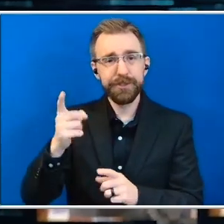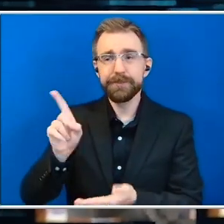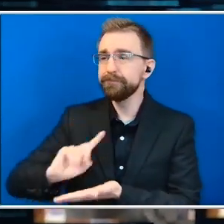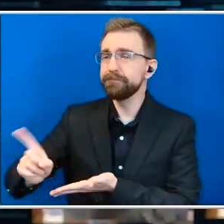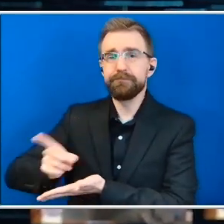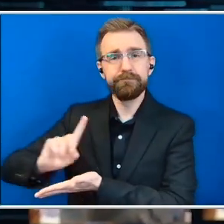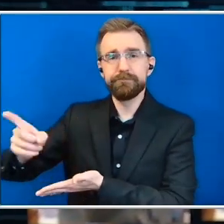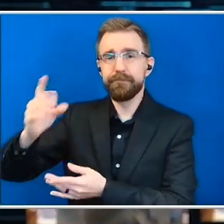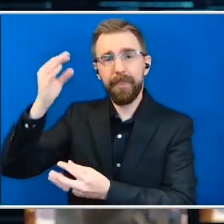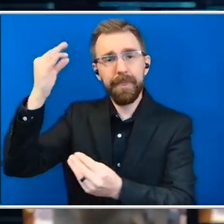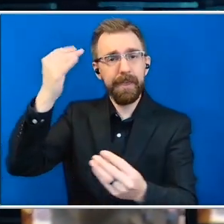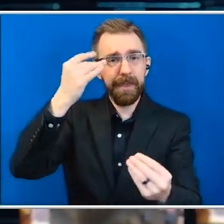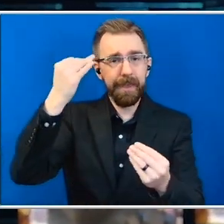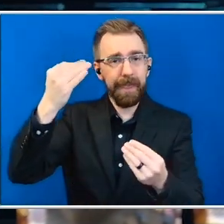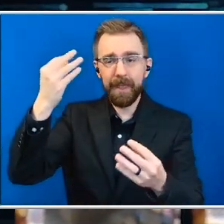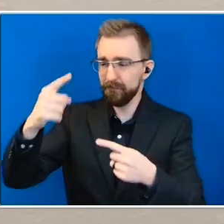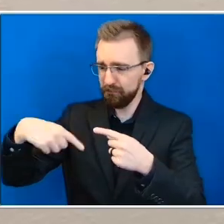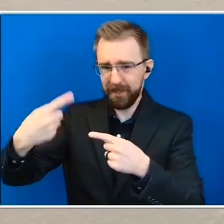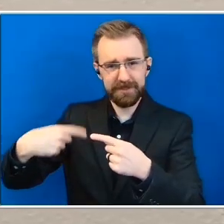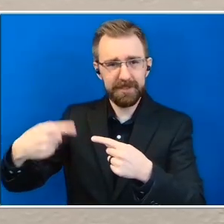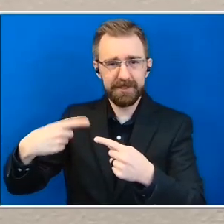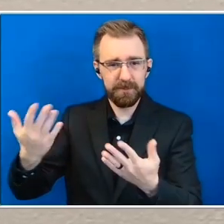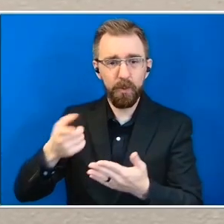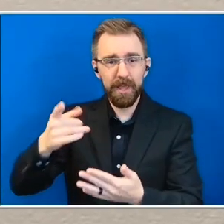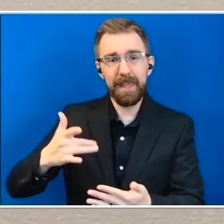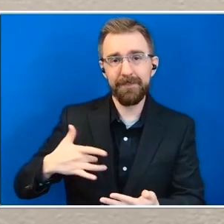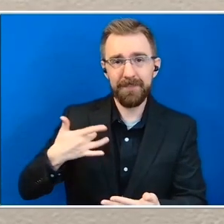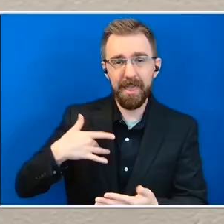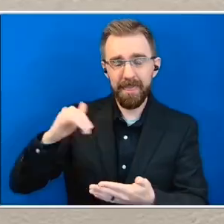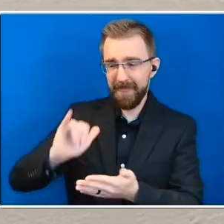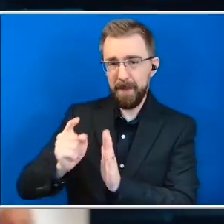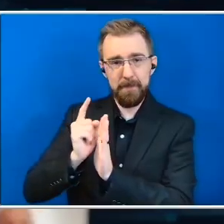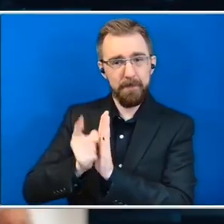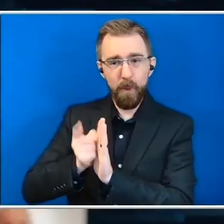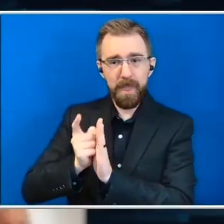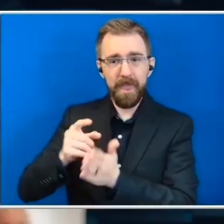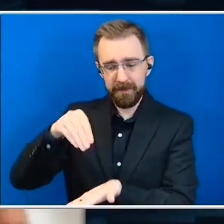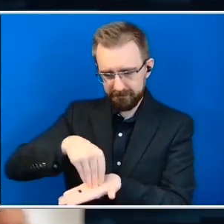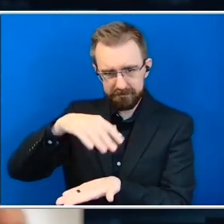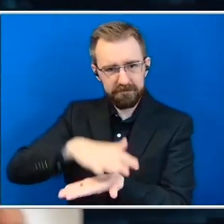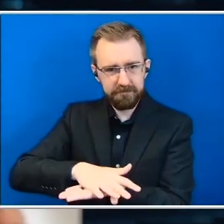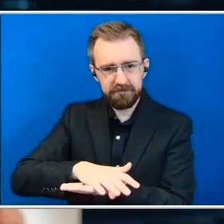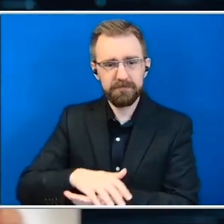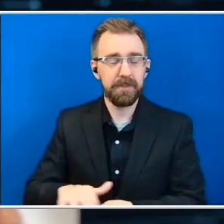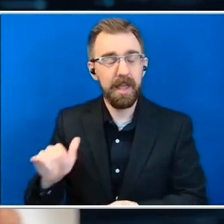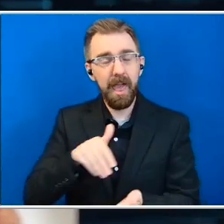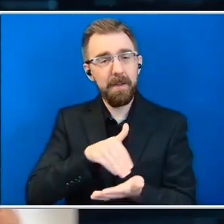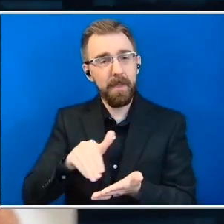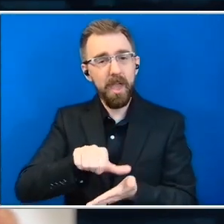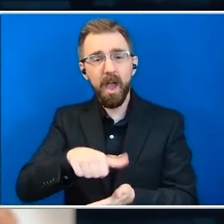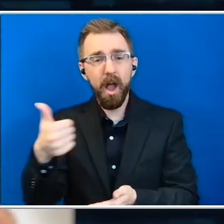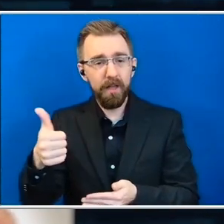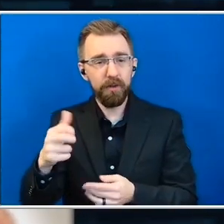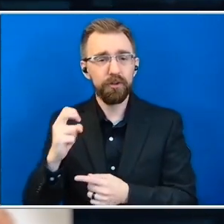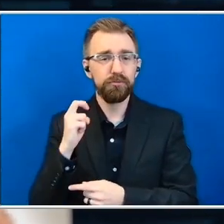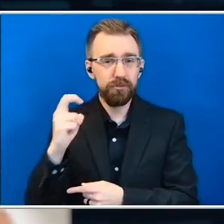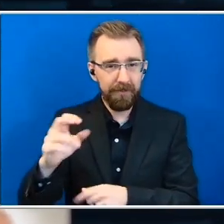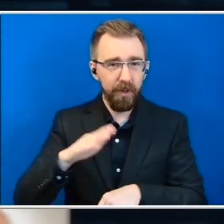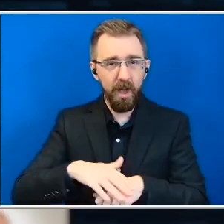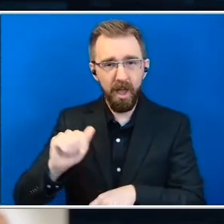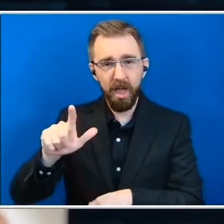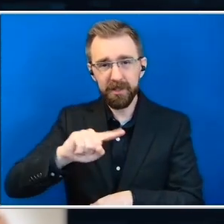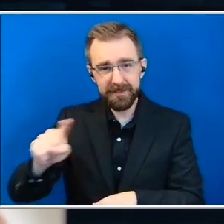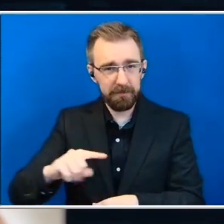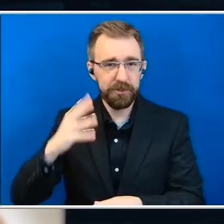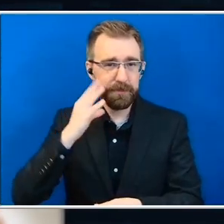just processes what he feels at that moment. Like the millions of others traveling the Alzheimer's road, Carlos knew very little about